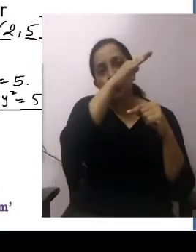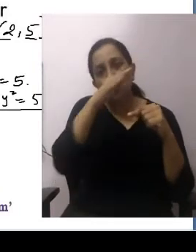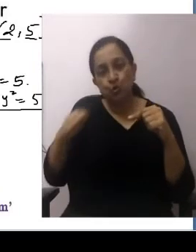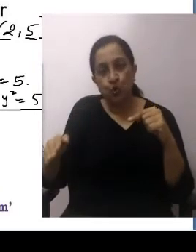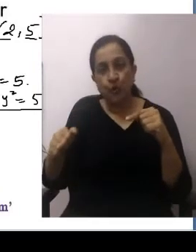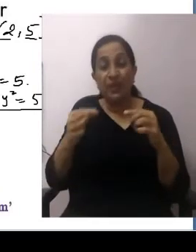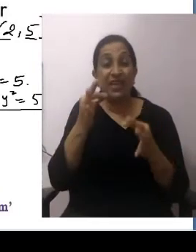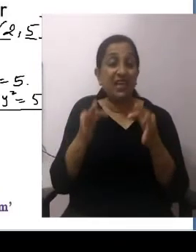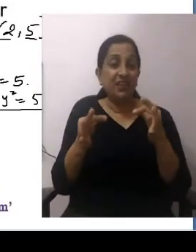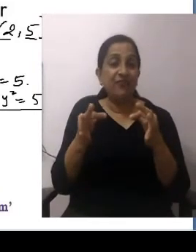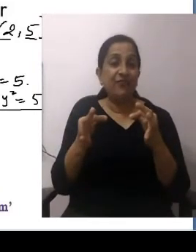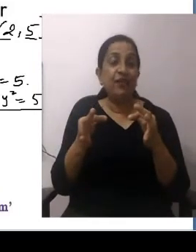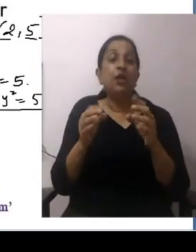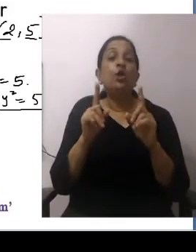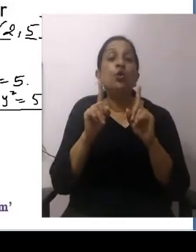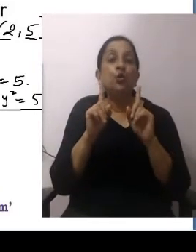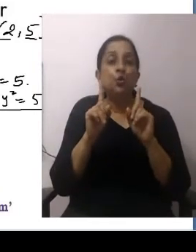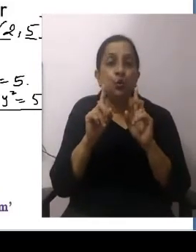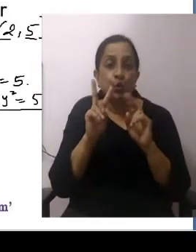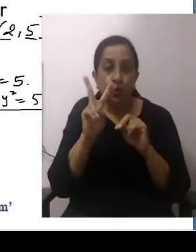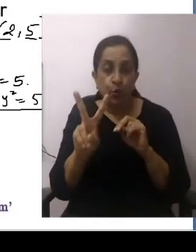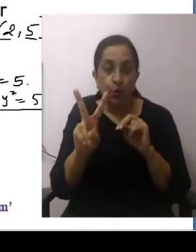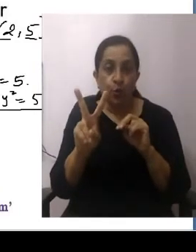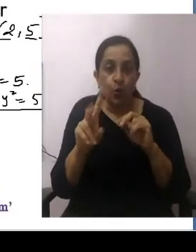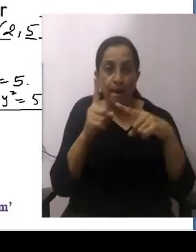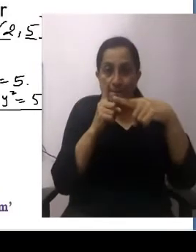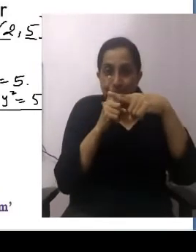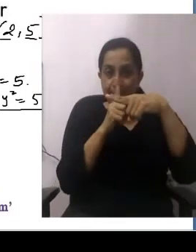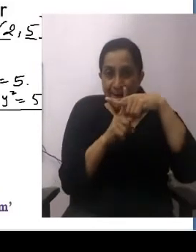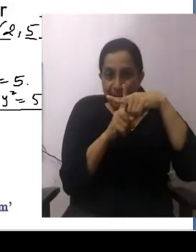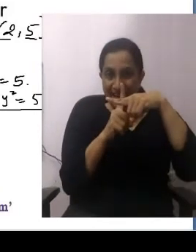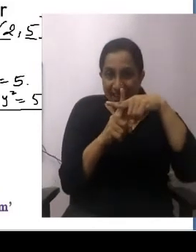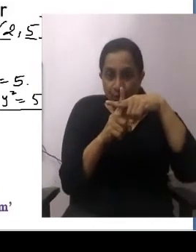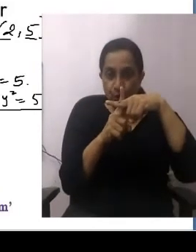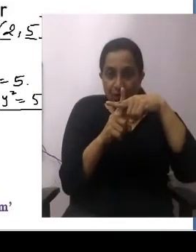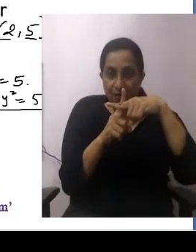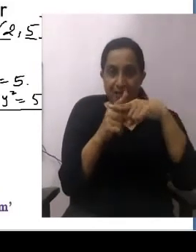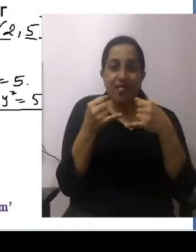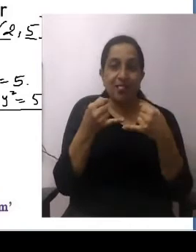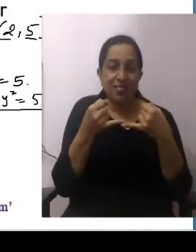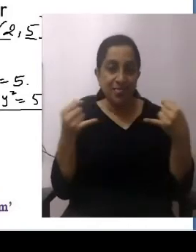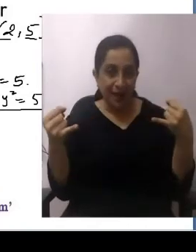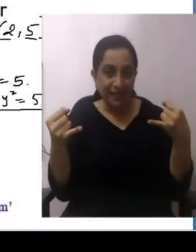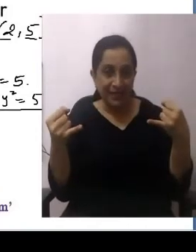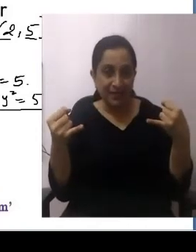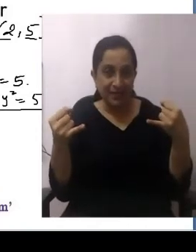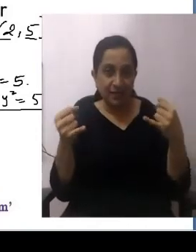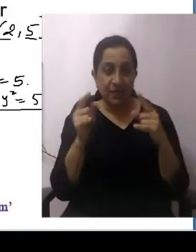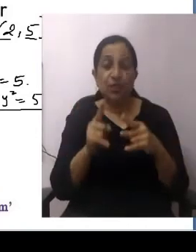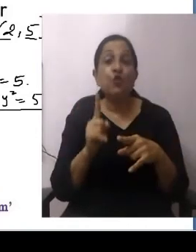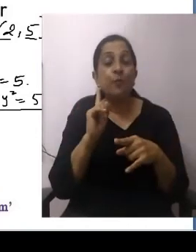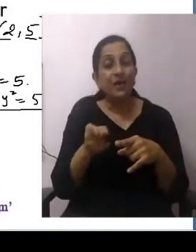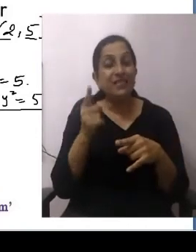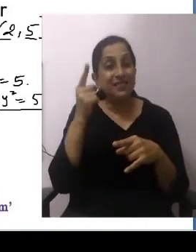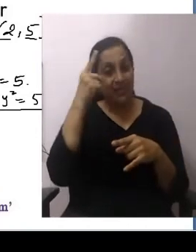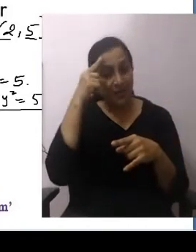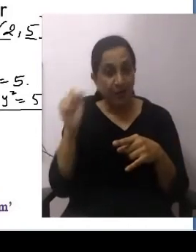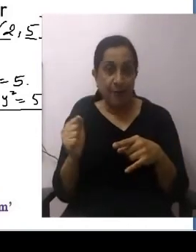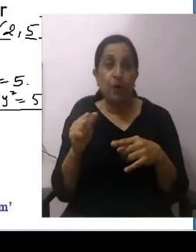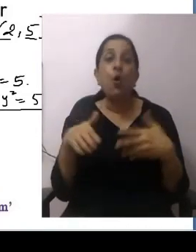lines, remember there could be problem on perpendicular lines, there could be problem on parallel